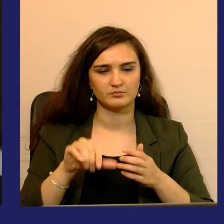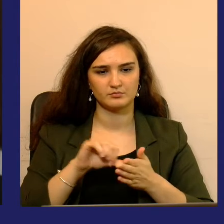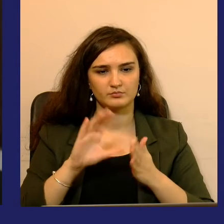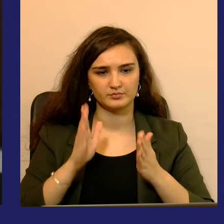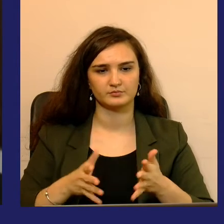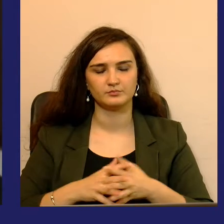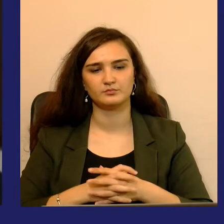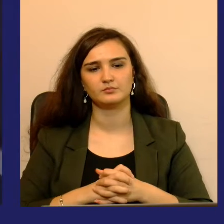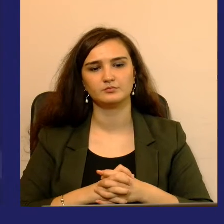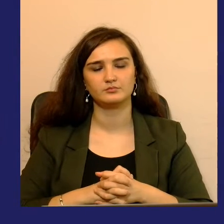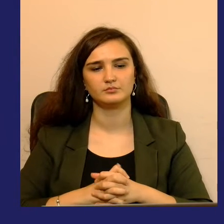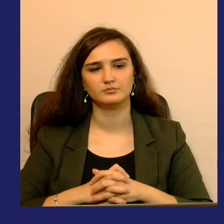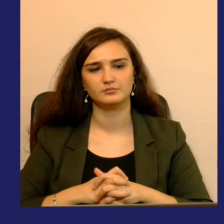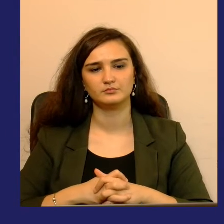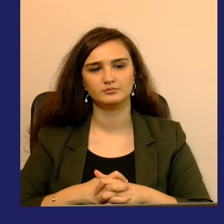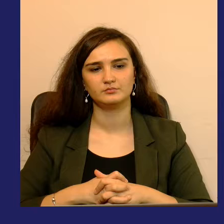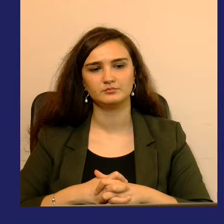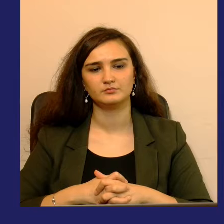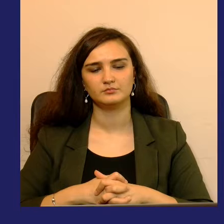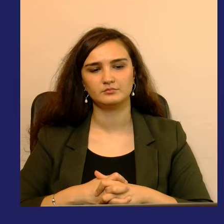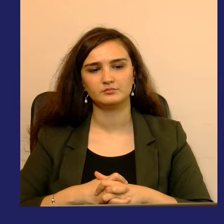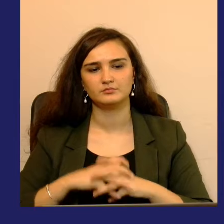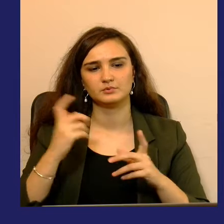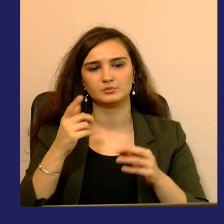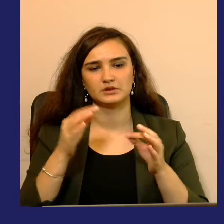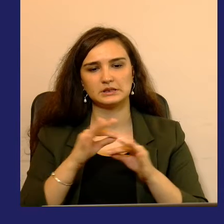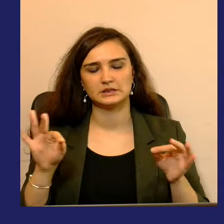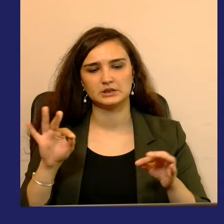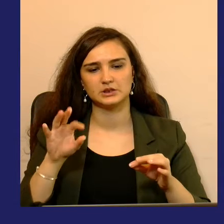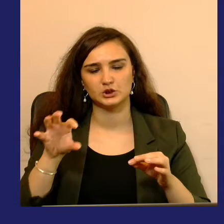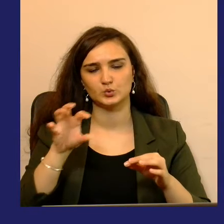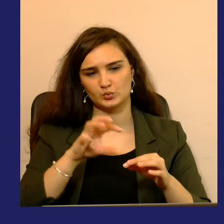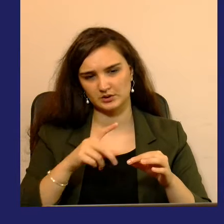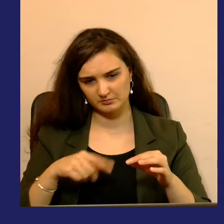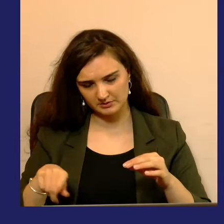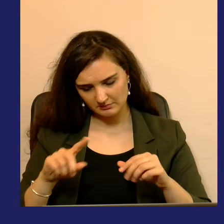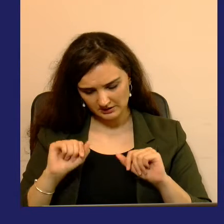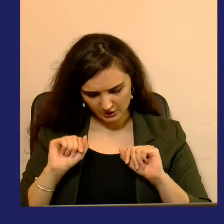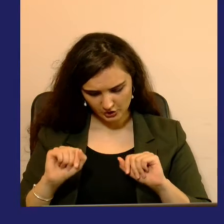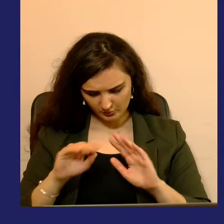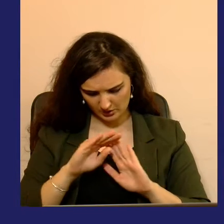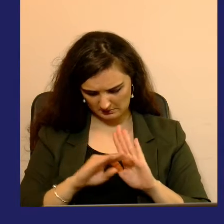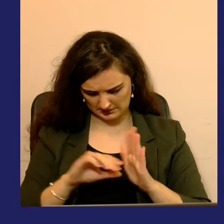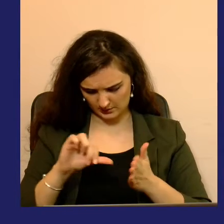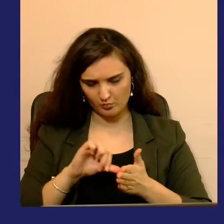Institution Support Program Director from the Georgian Young Lawyers Association. And then we will go to